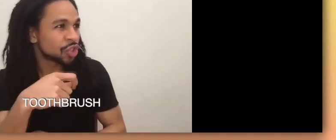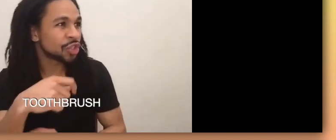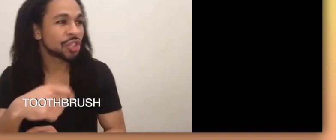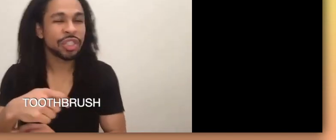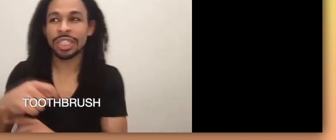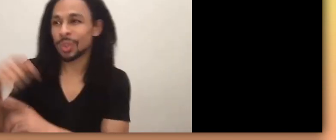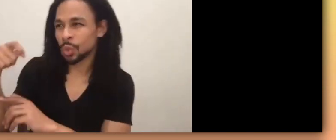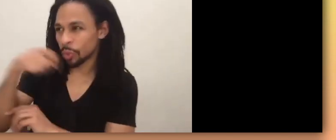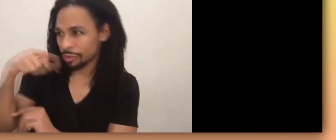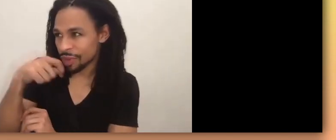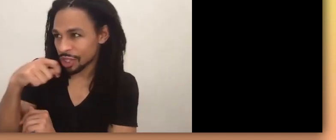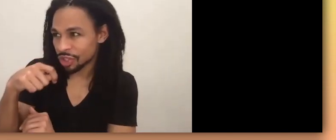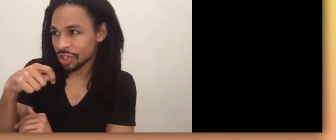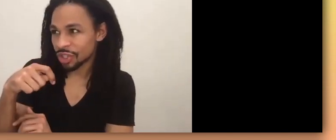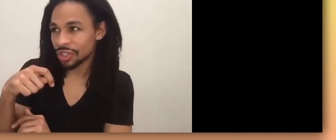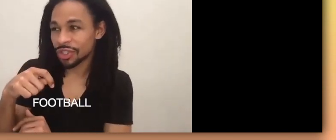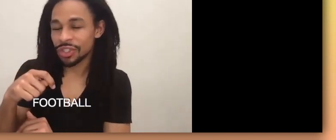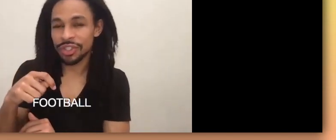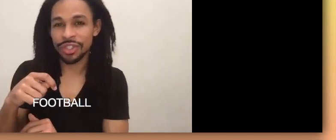Toothbrush.